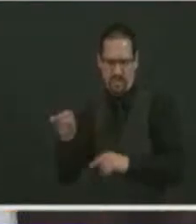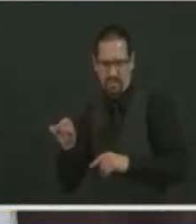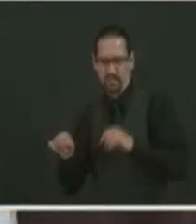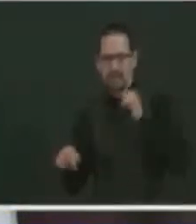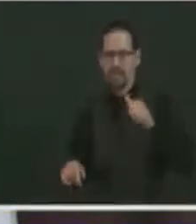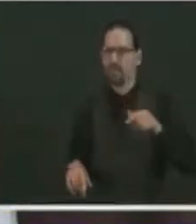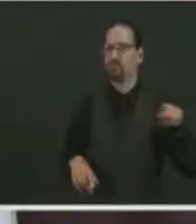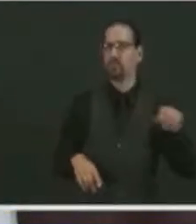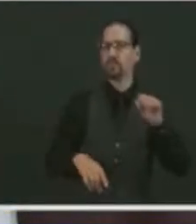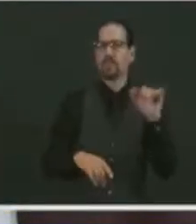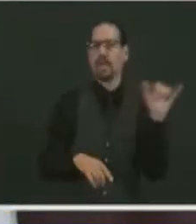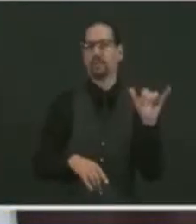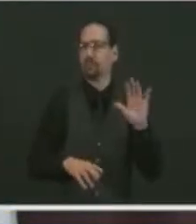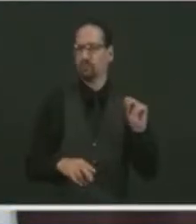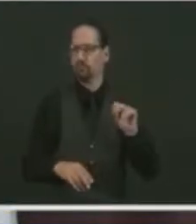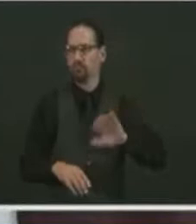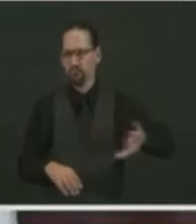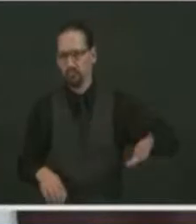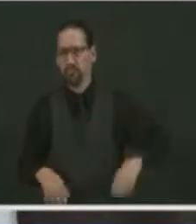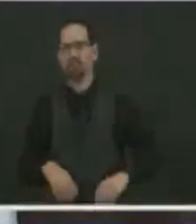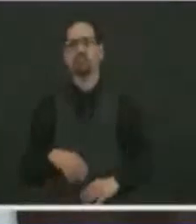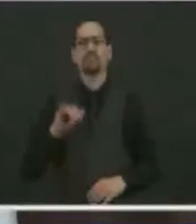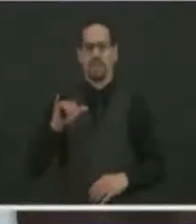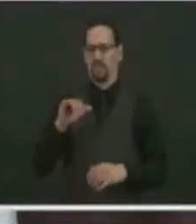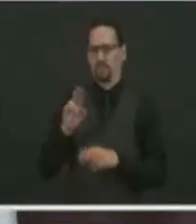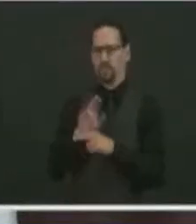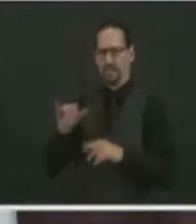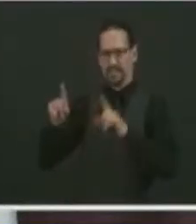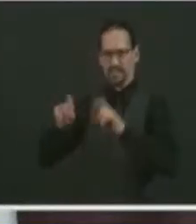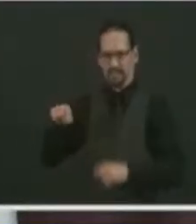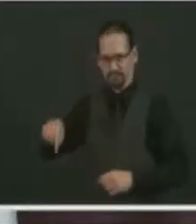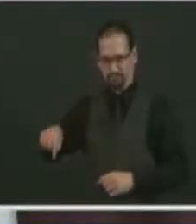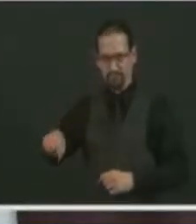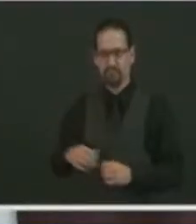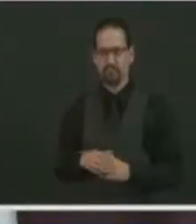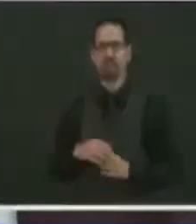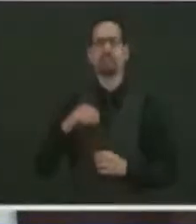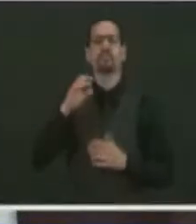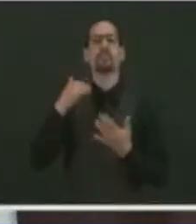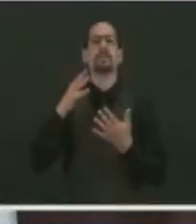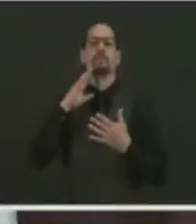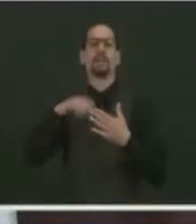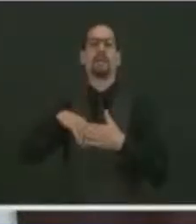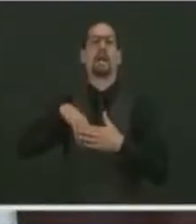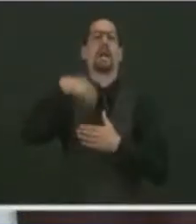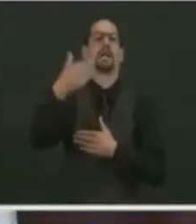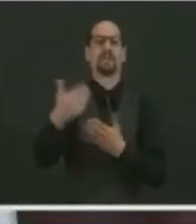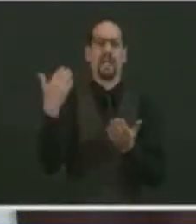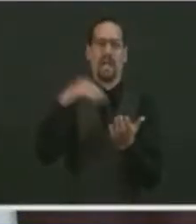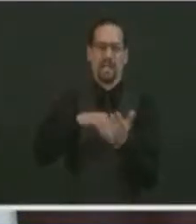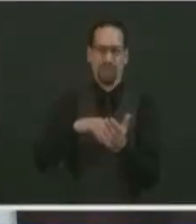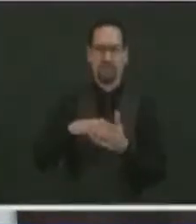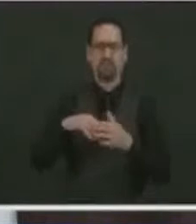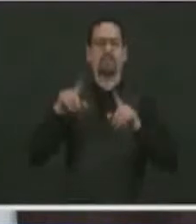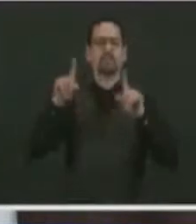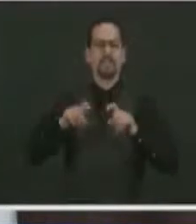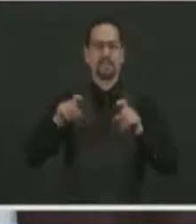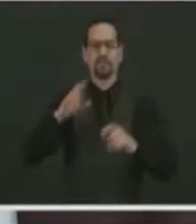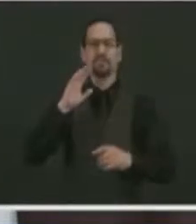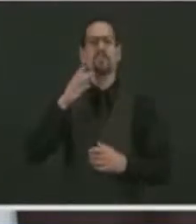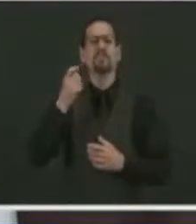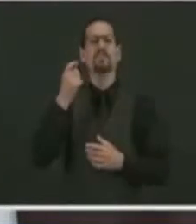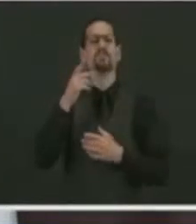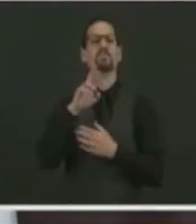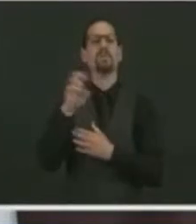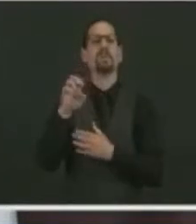be. The focus had been to redevelop the next plan and cycle that out. We want to continue to balance it